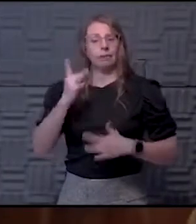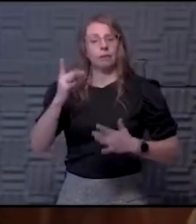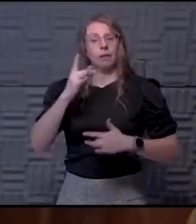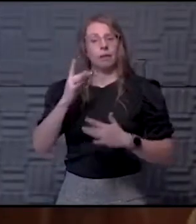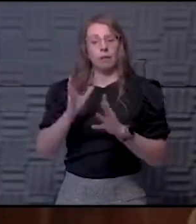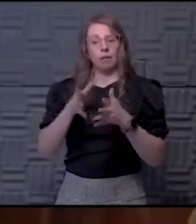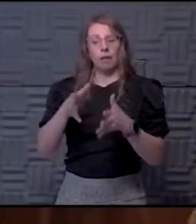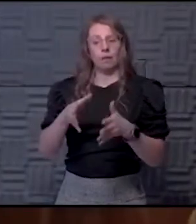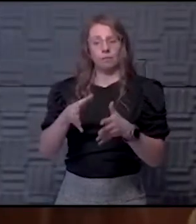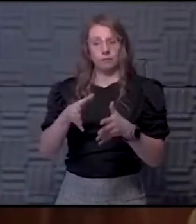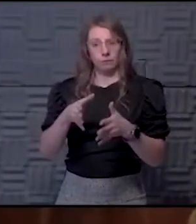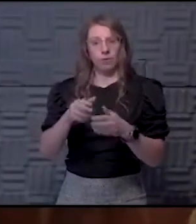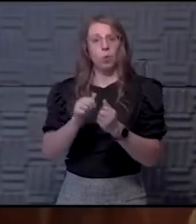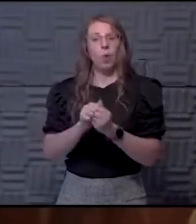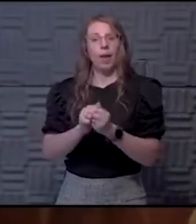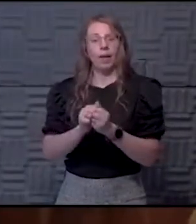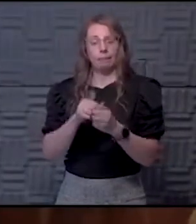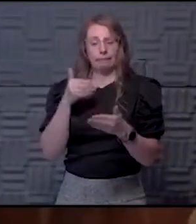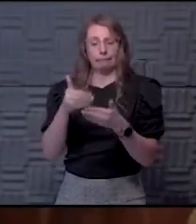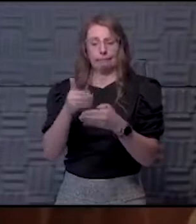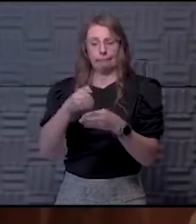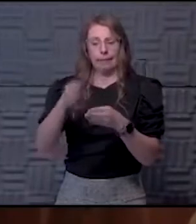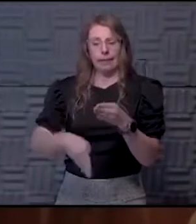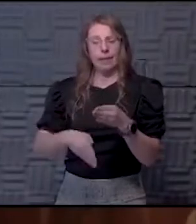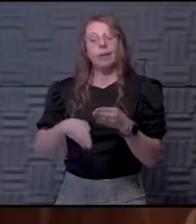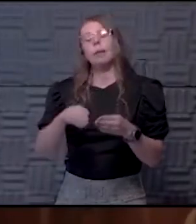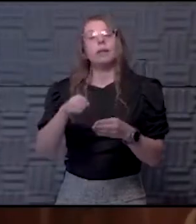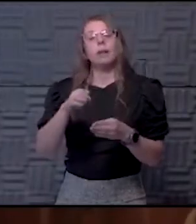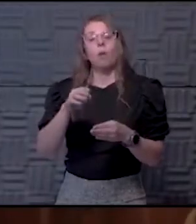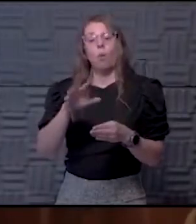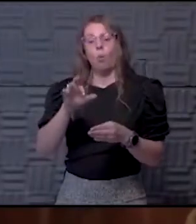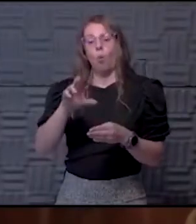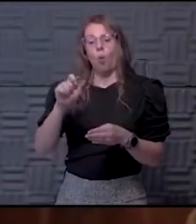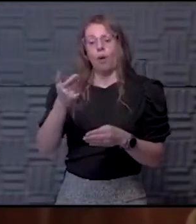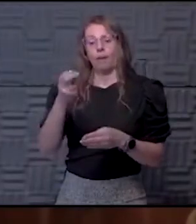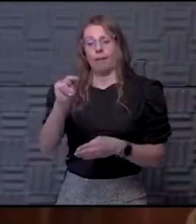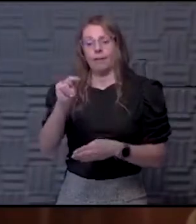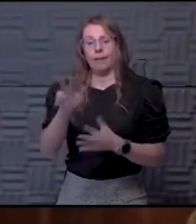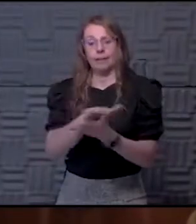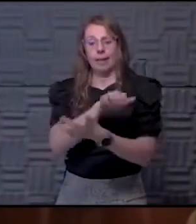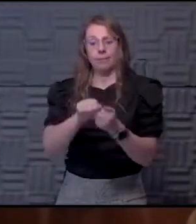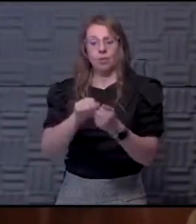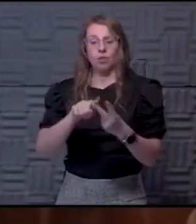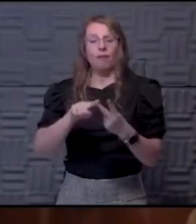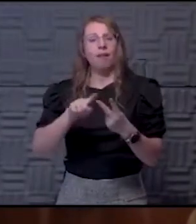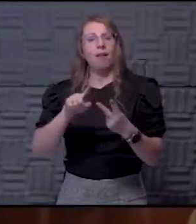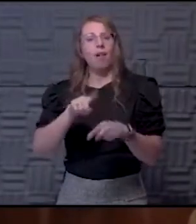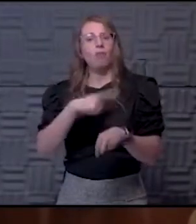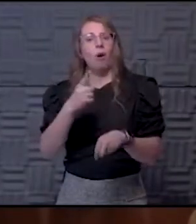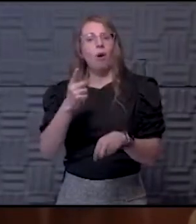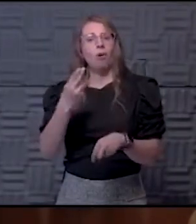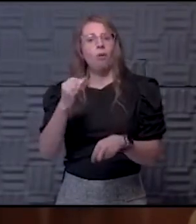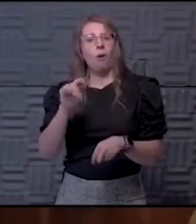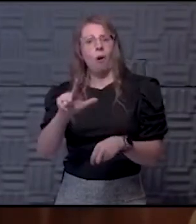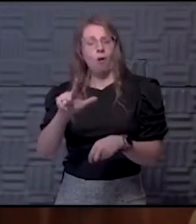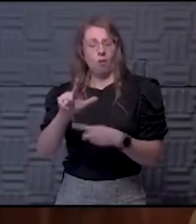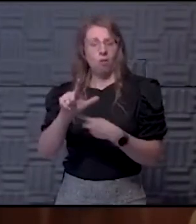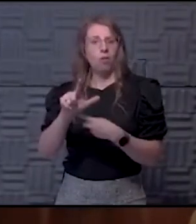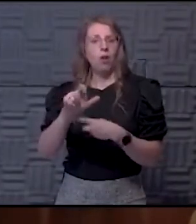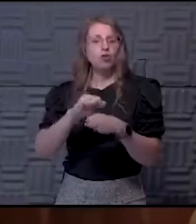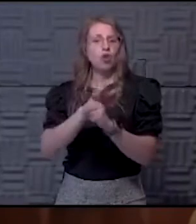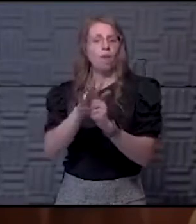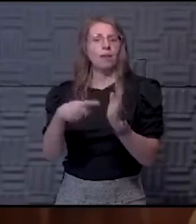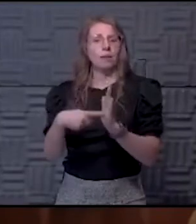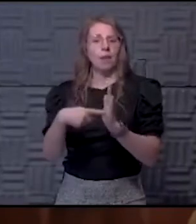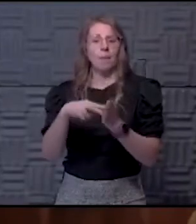end organ damage and so-called long-haul COVID symptoms that seriously impact the quality of their